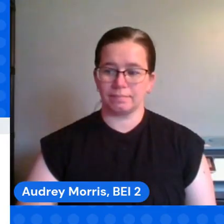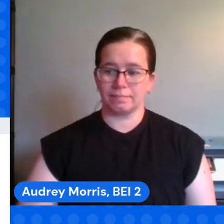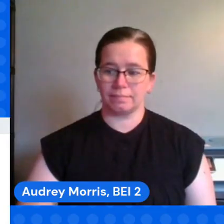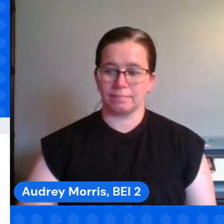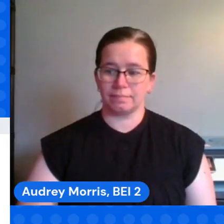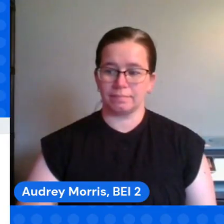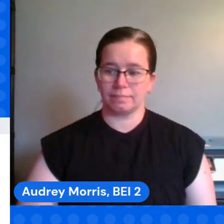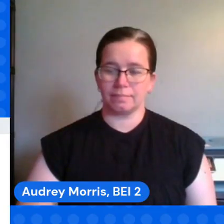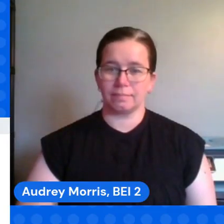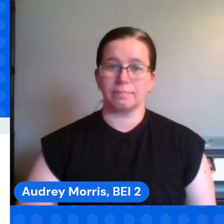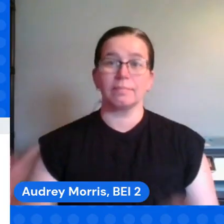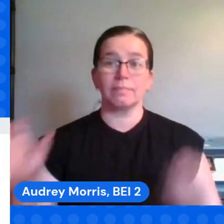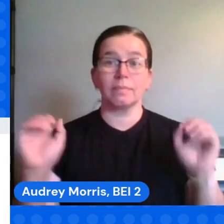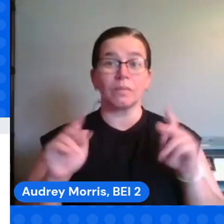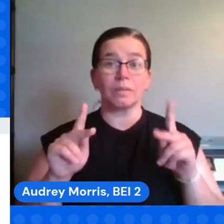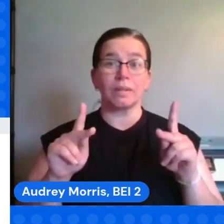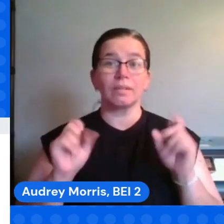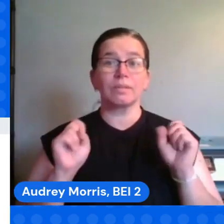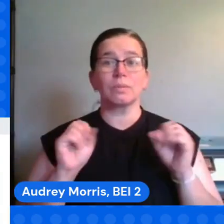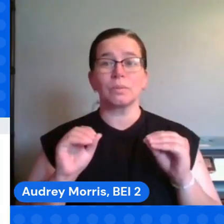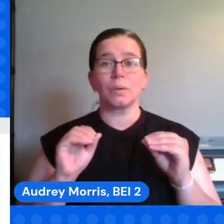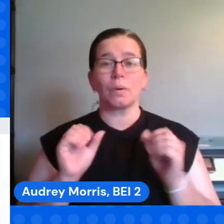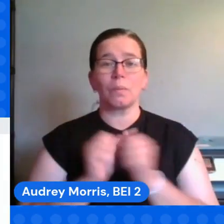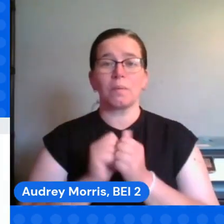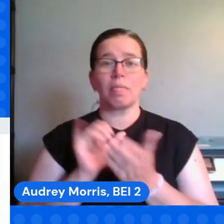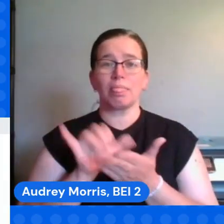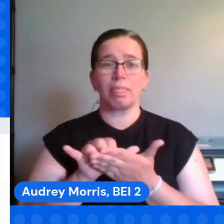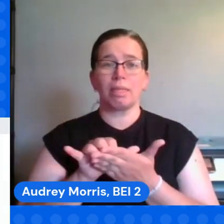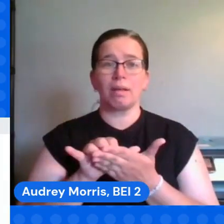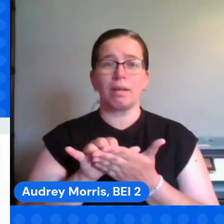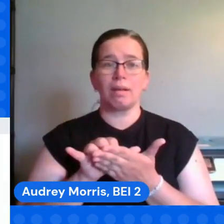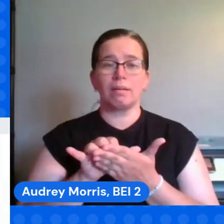All right, and so with that,